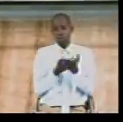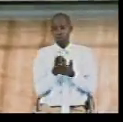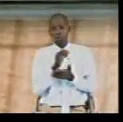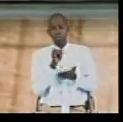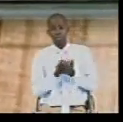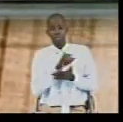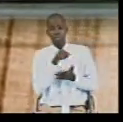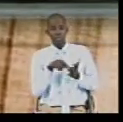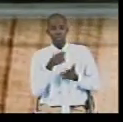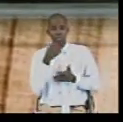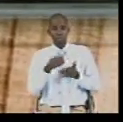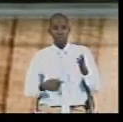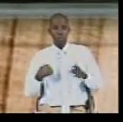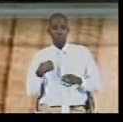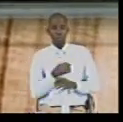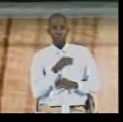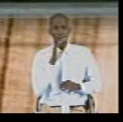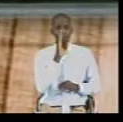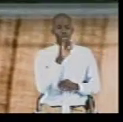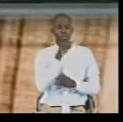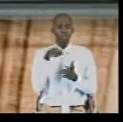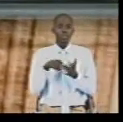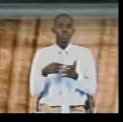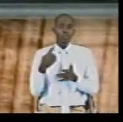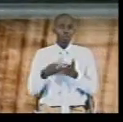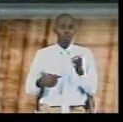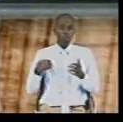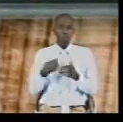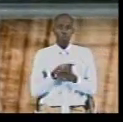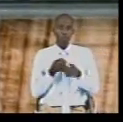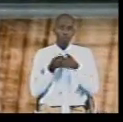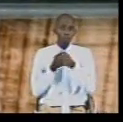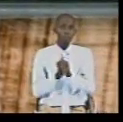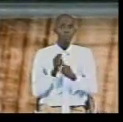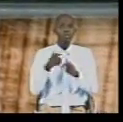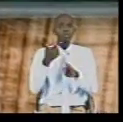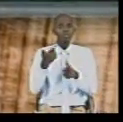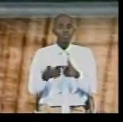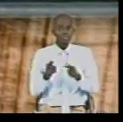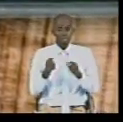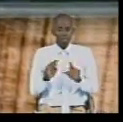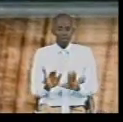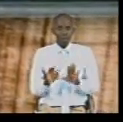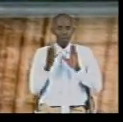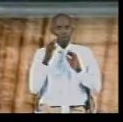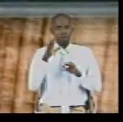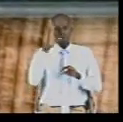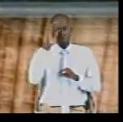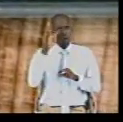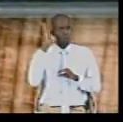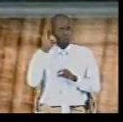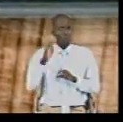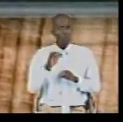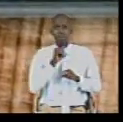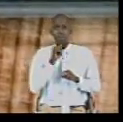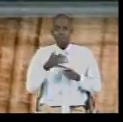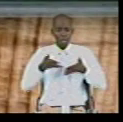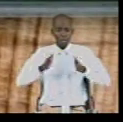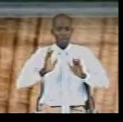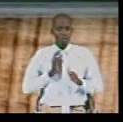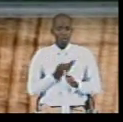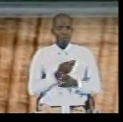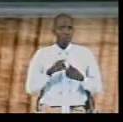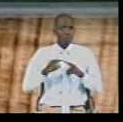and this is what to live by, and then the fear of man will not allow us to do what the Lord